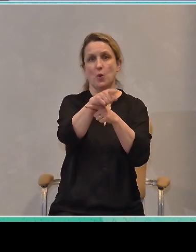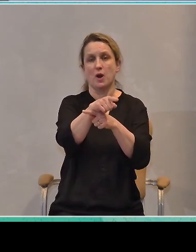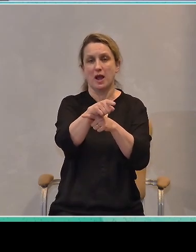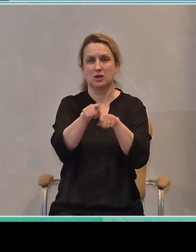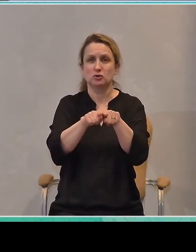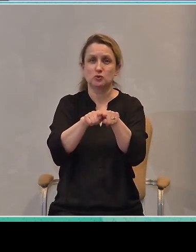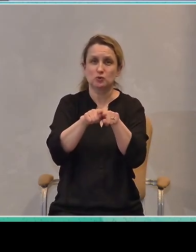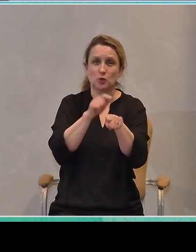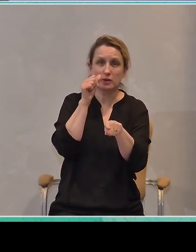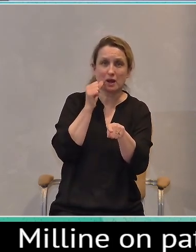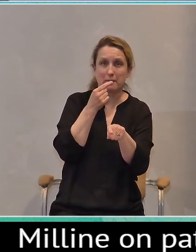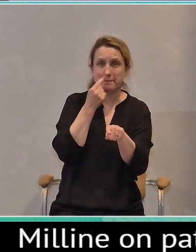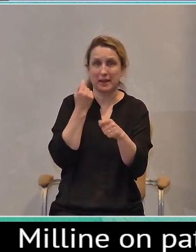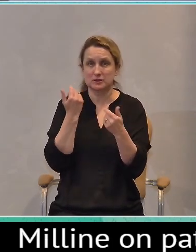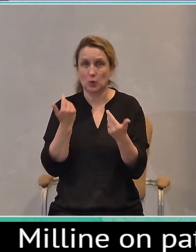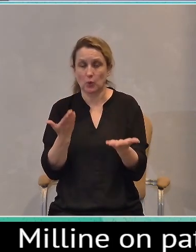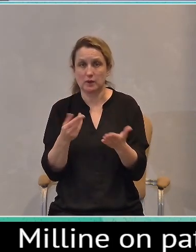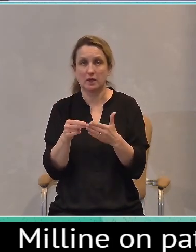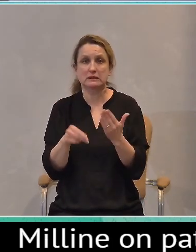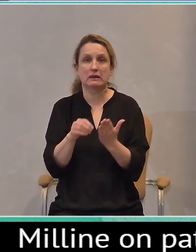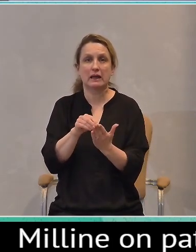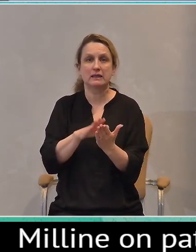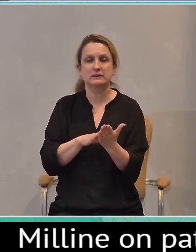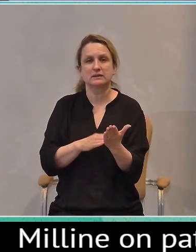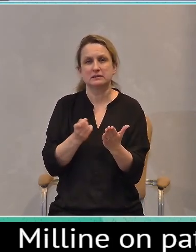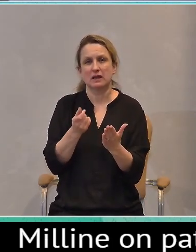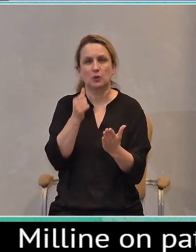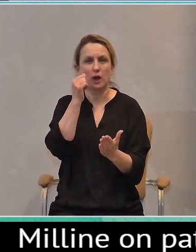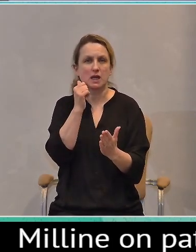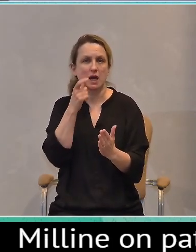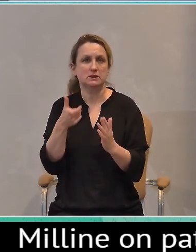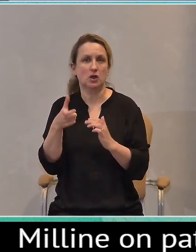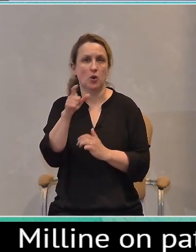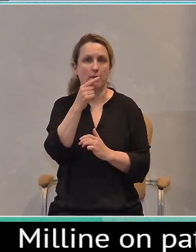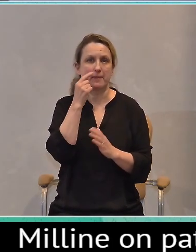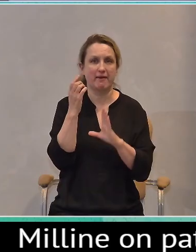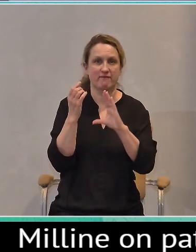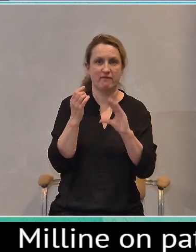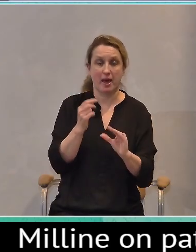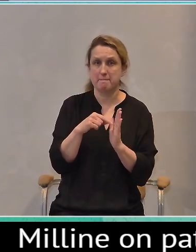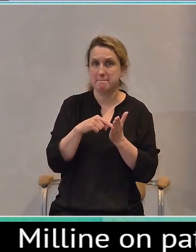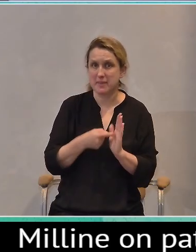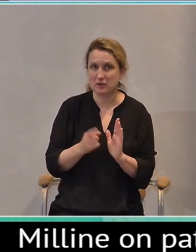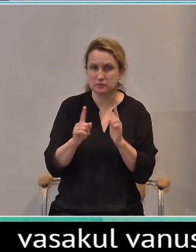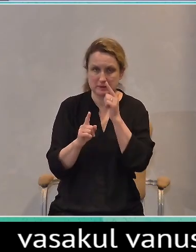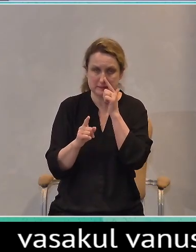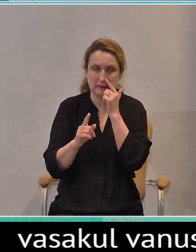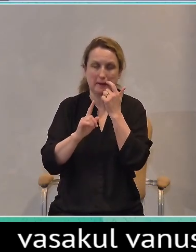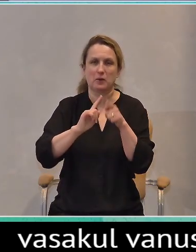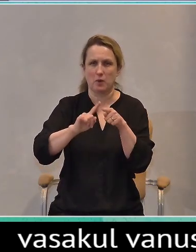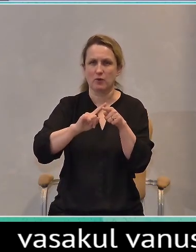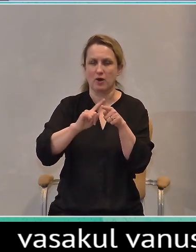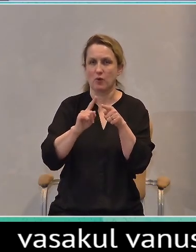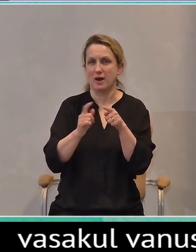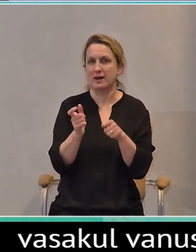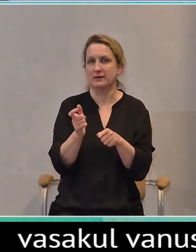only affect children is a myth. It also affects adults. In the registry, there are